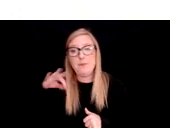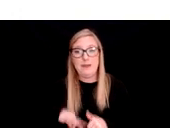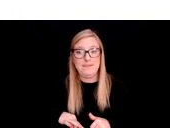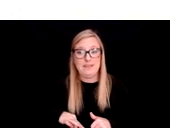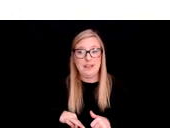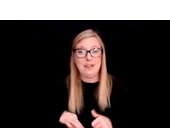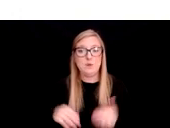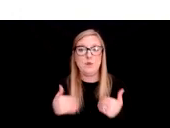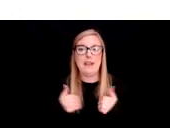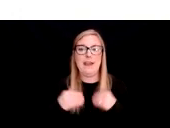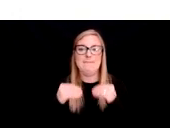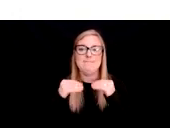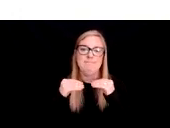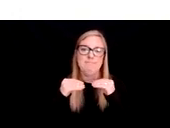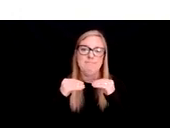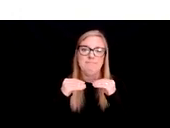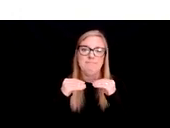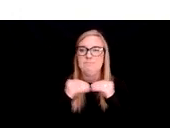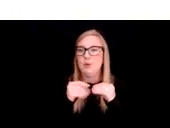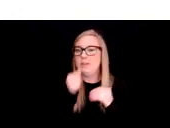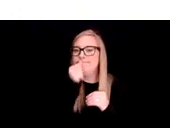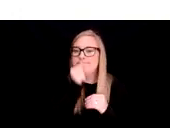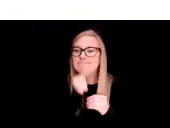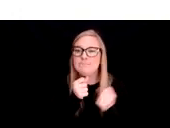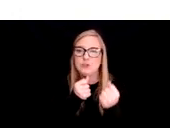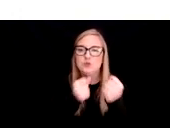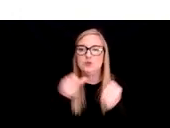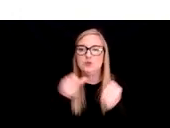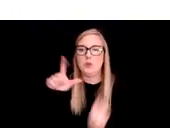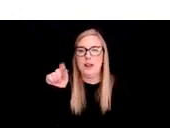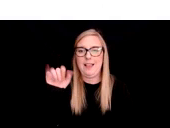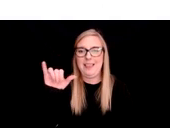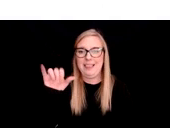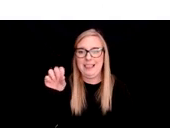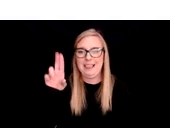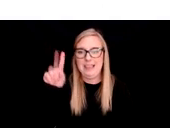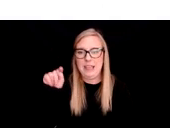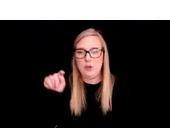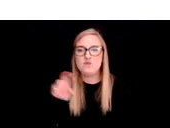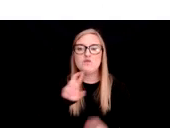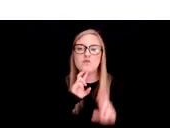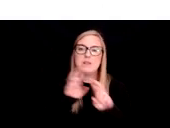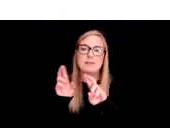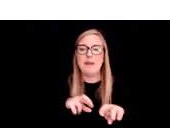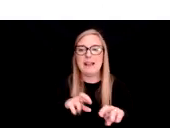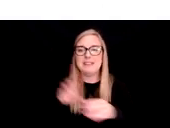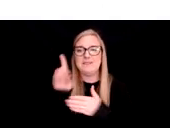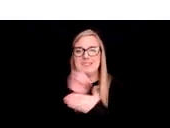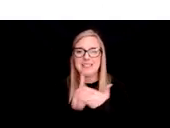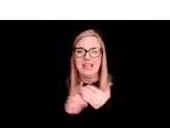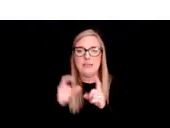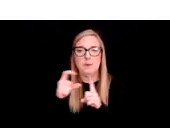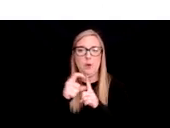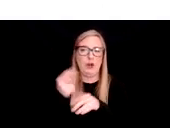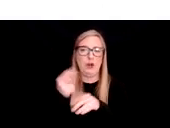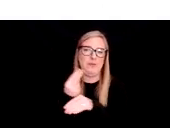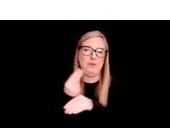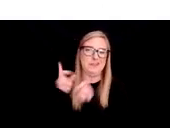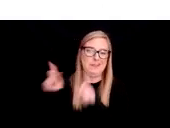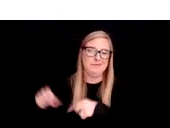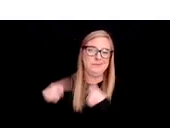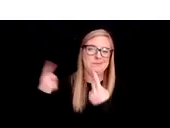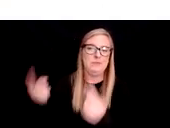more resilient layouts, right? Responsive design has always been a term that we've been throwing around for quite a while